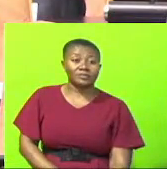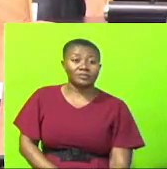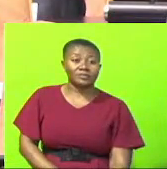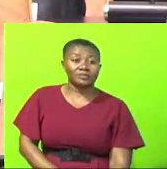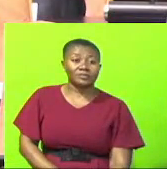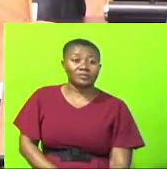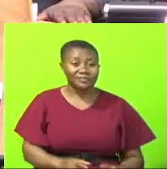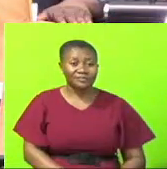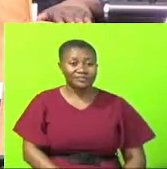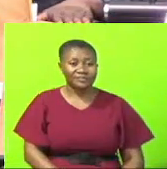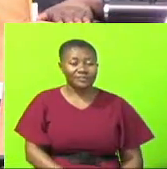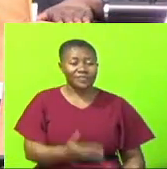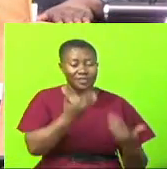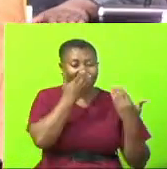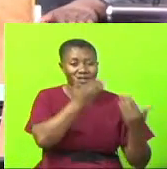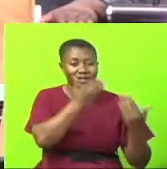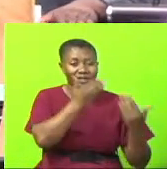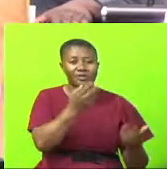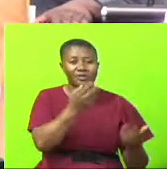Thank you, Mr. Speaker.